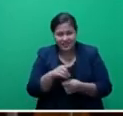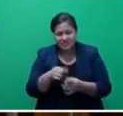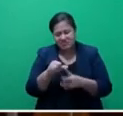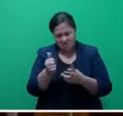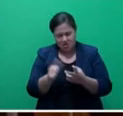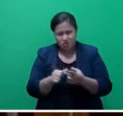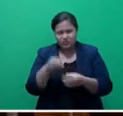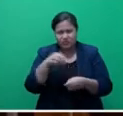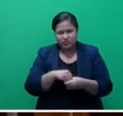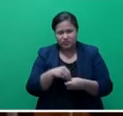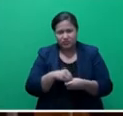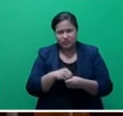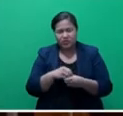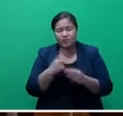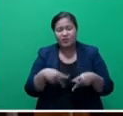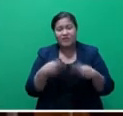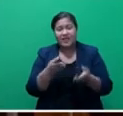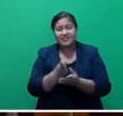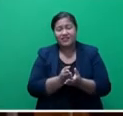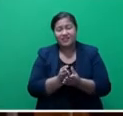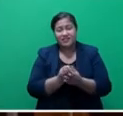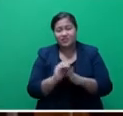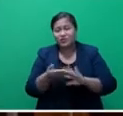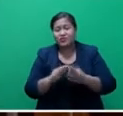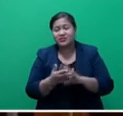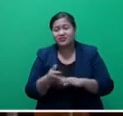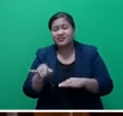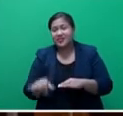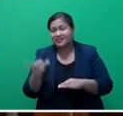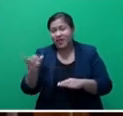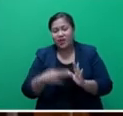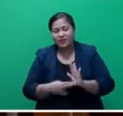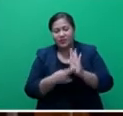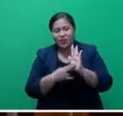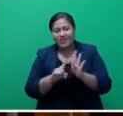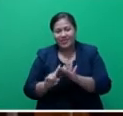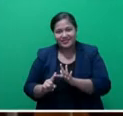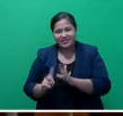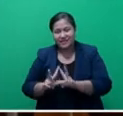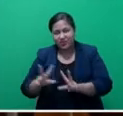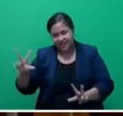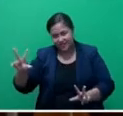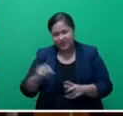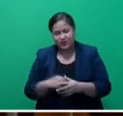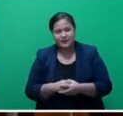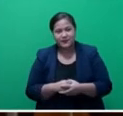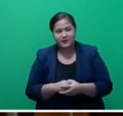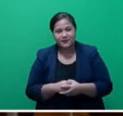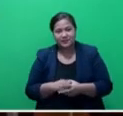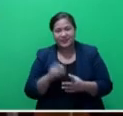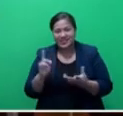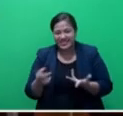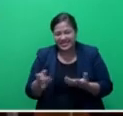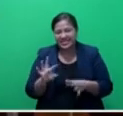scheme providing services to communities in the Yasawas and northeast Vanuatu, sir. These are highly uneconomical